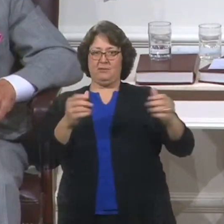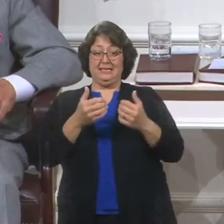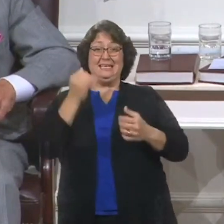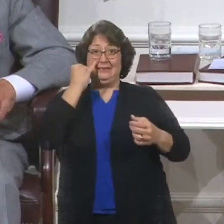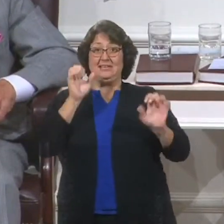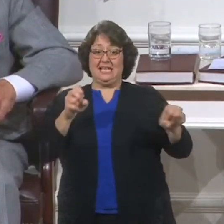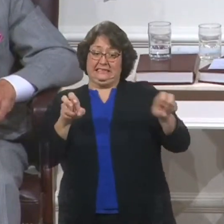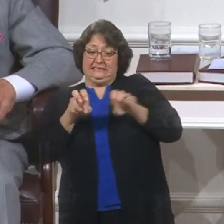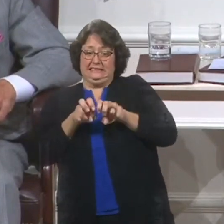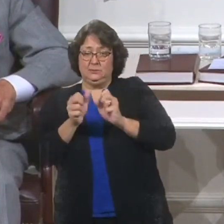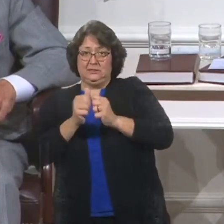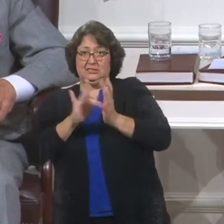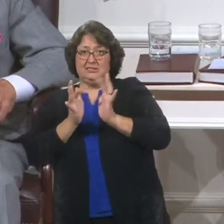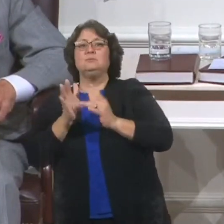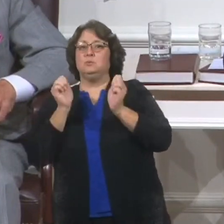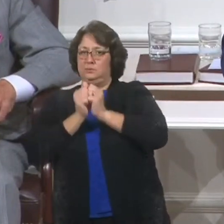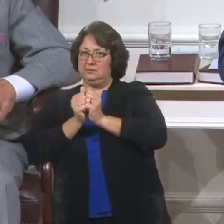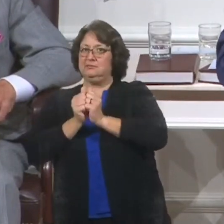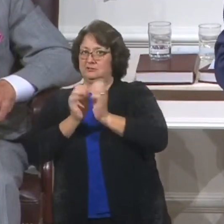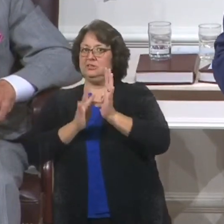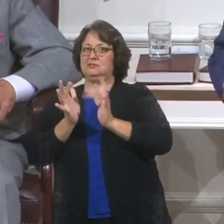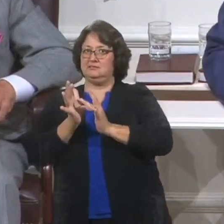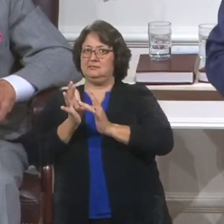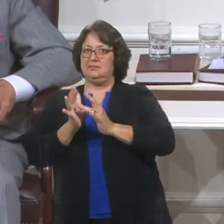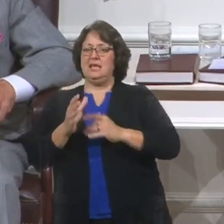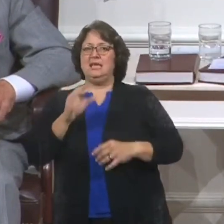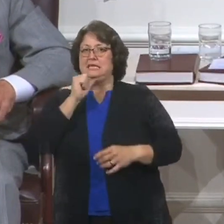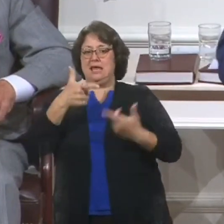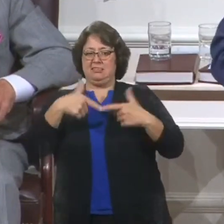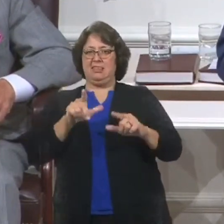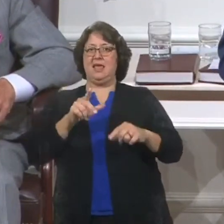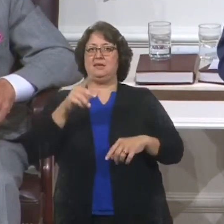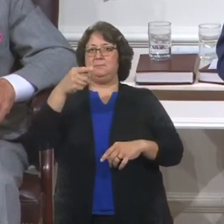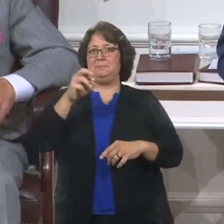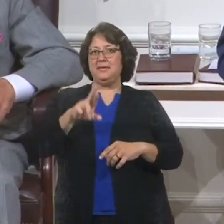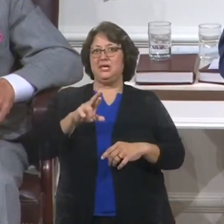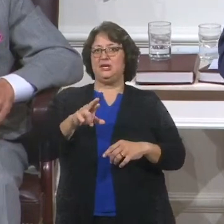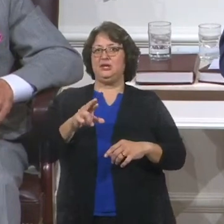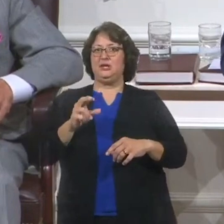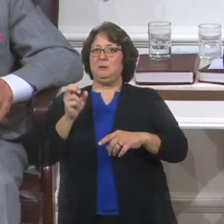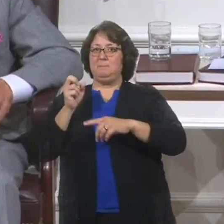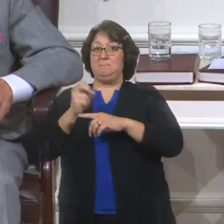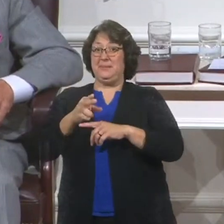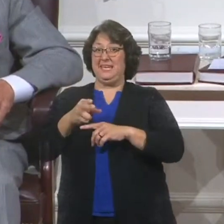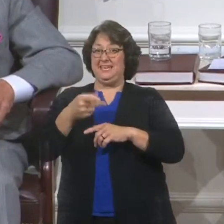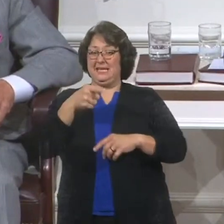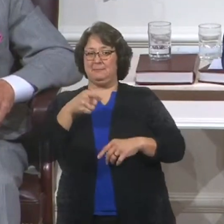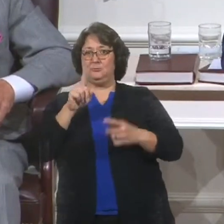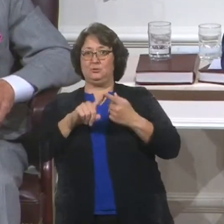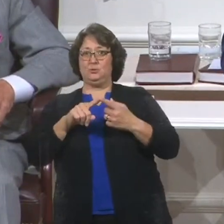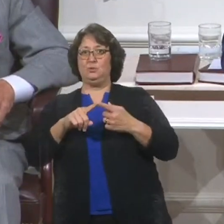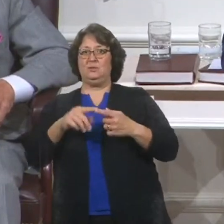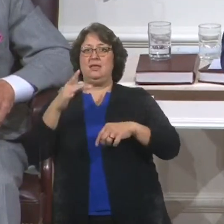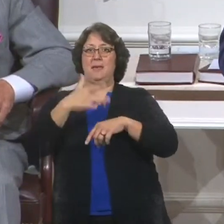beside Jesus. He wasn't going to let Peter beat him to the empty tomb if he could get there first.